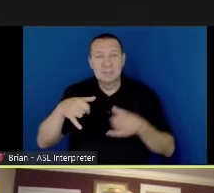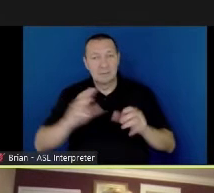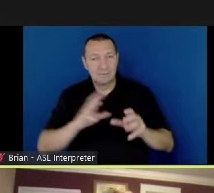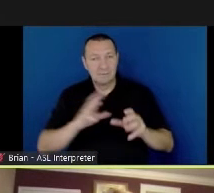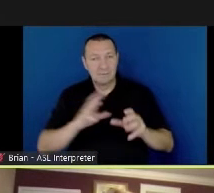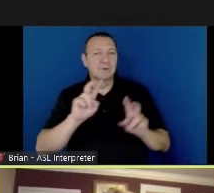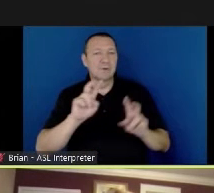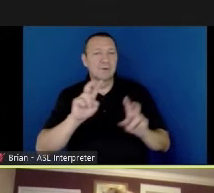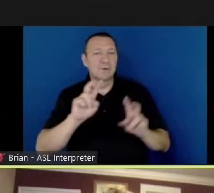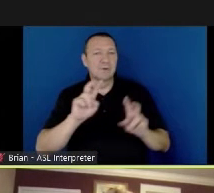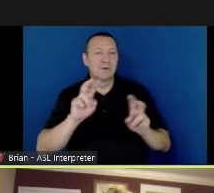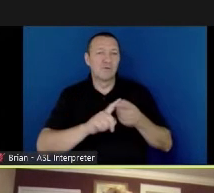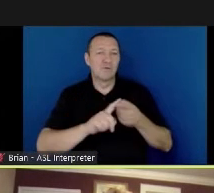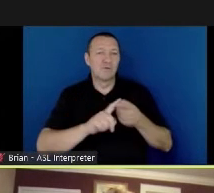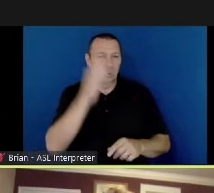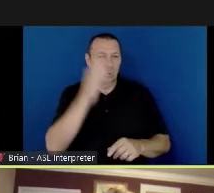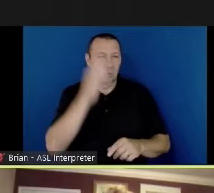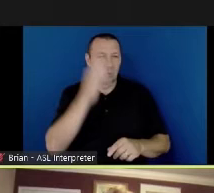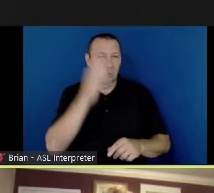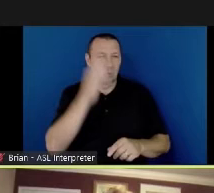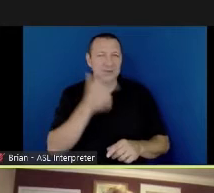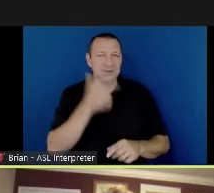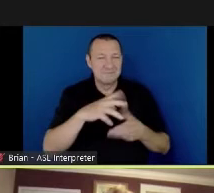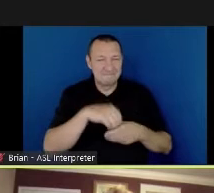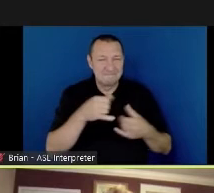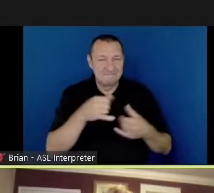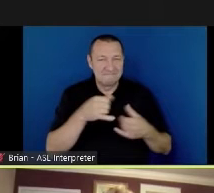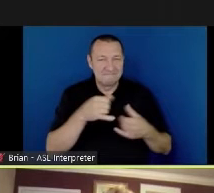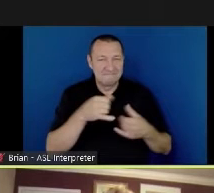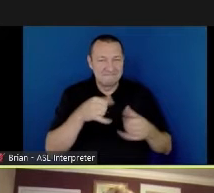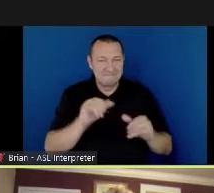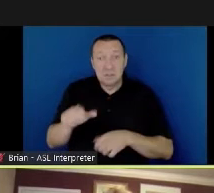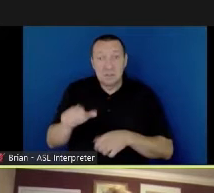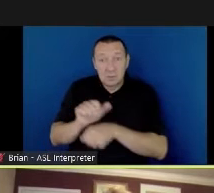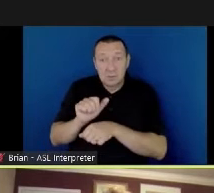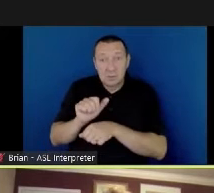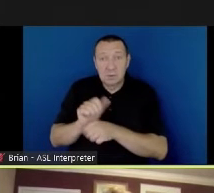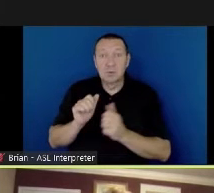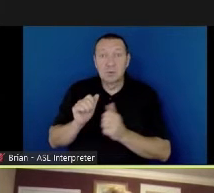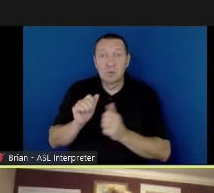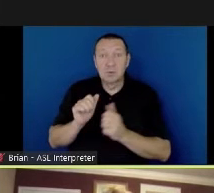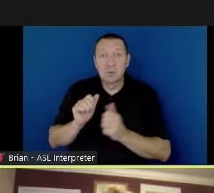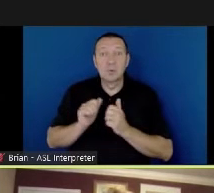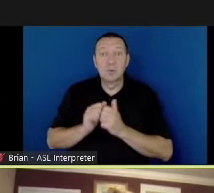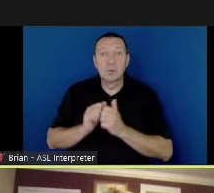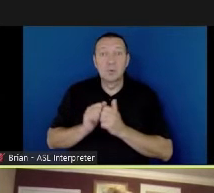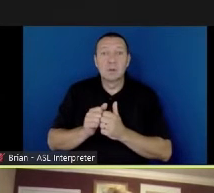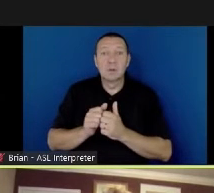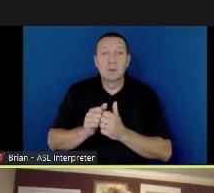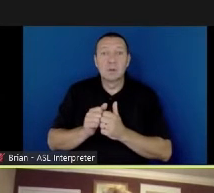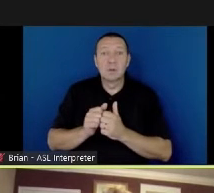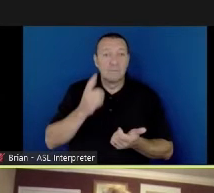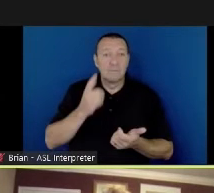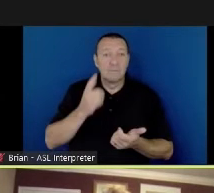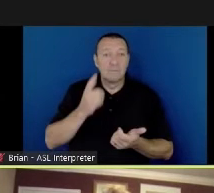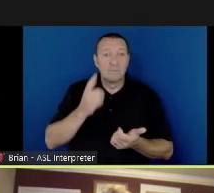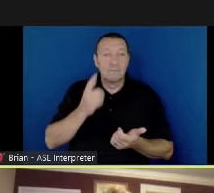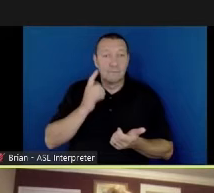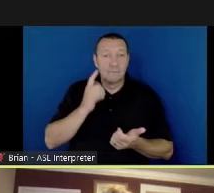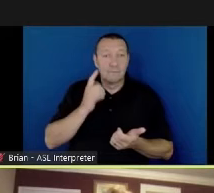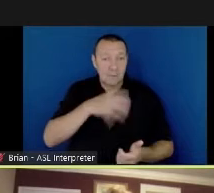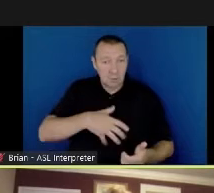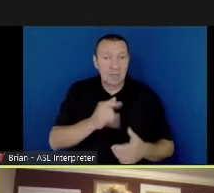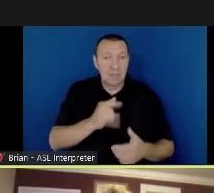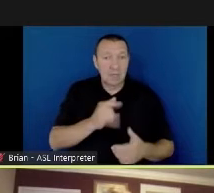with us tonight. And as she was working with maternal and high child health alongside